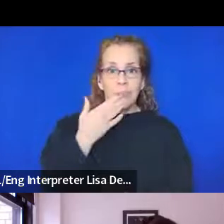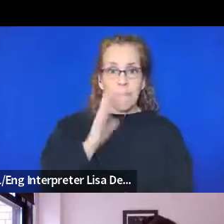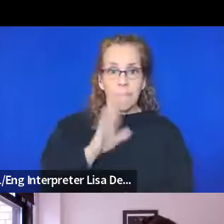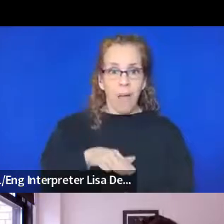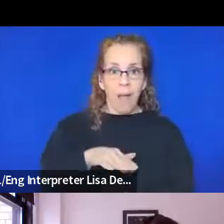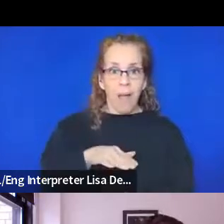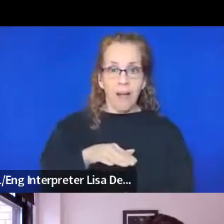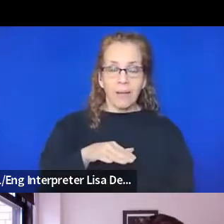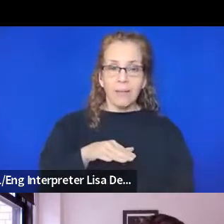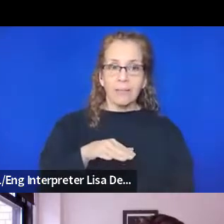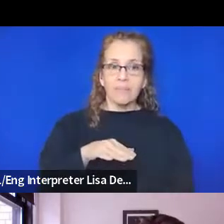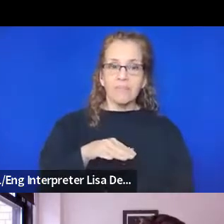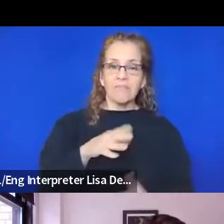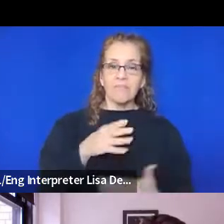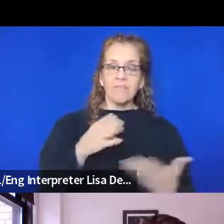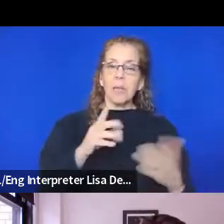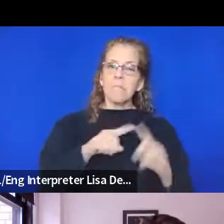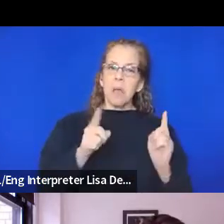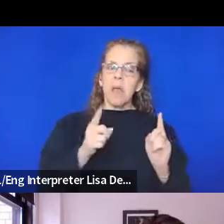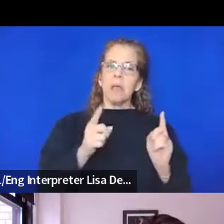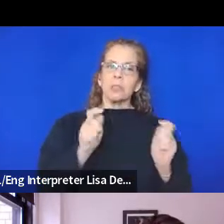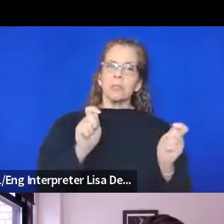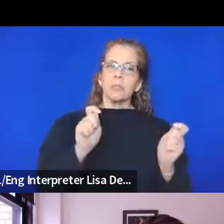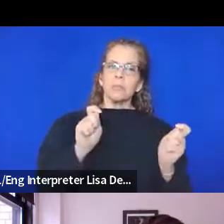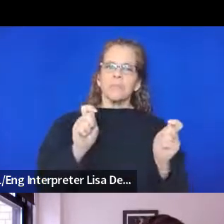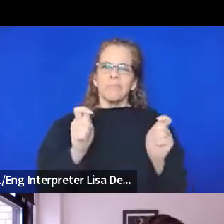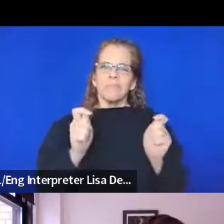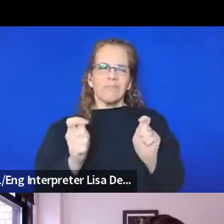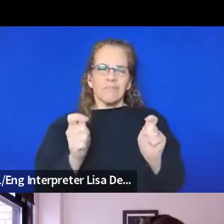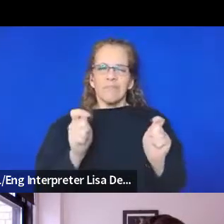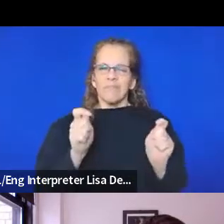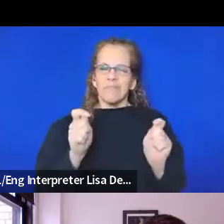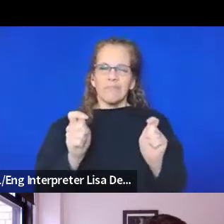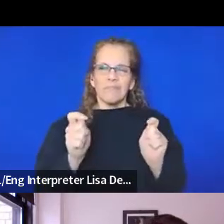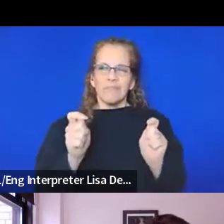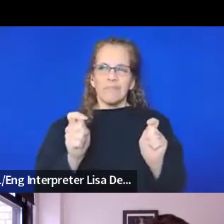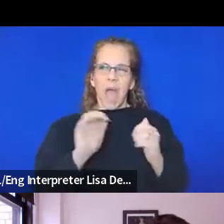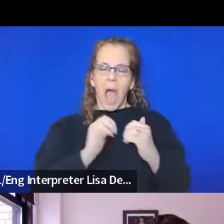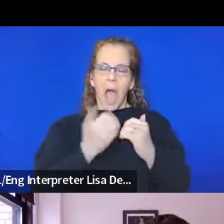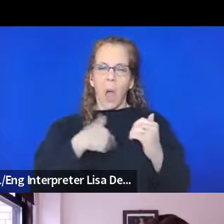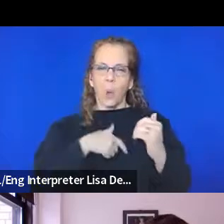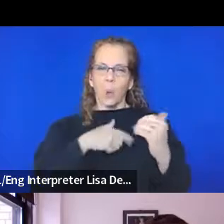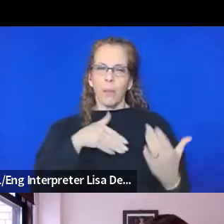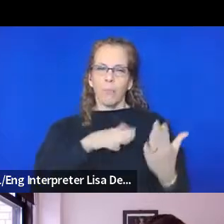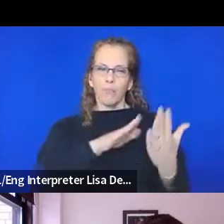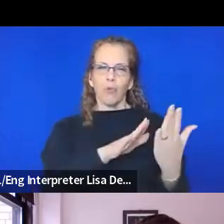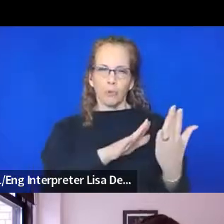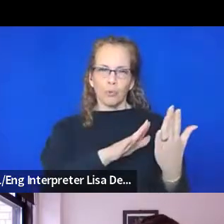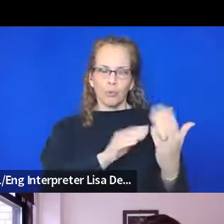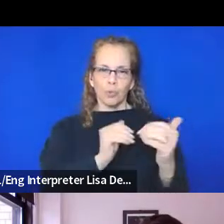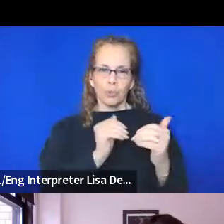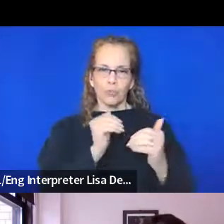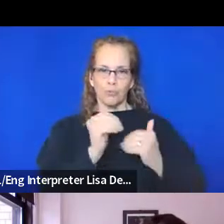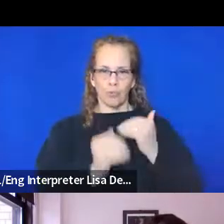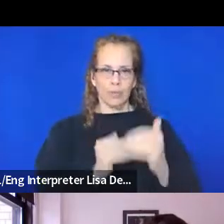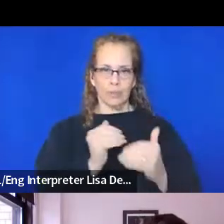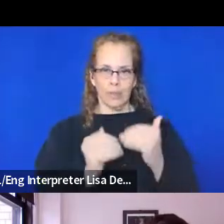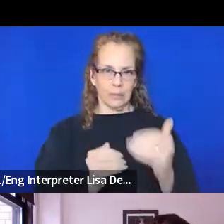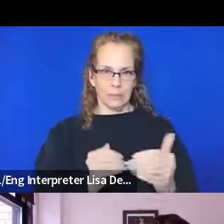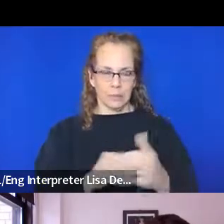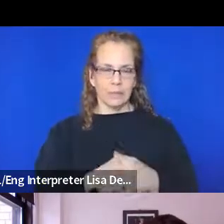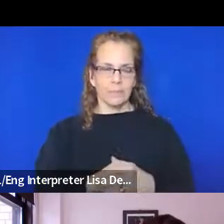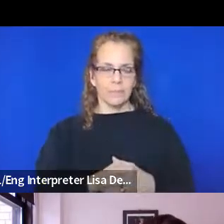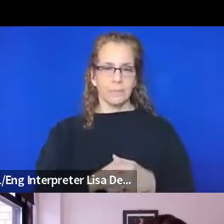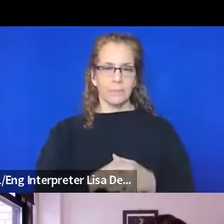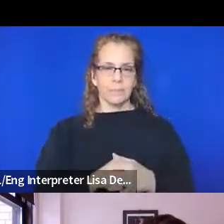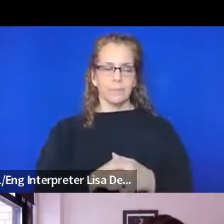an adjustment for how we approach the process. And I think it speaks to,